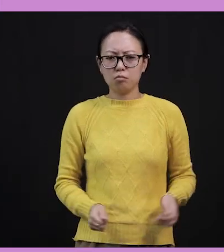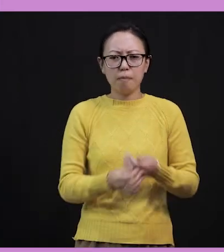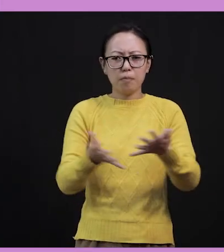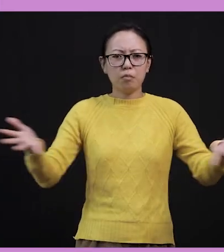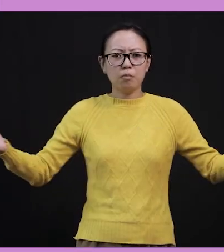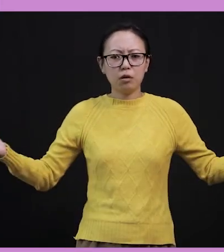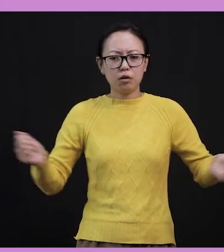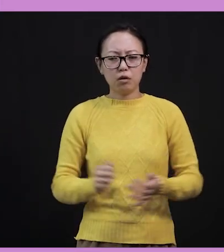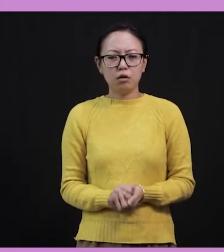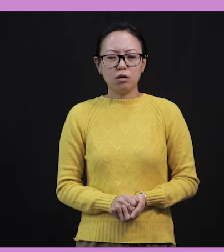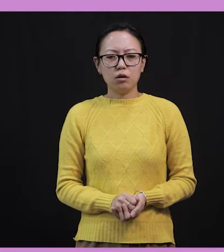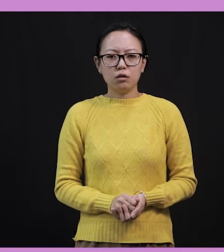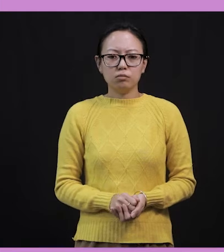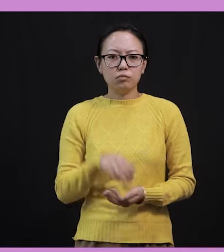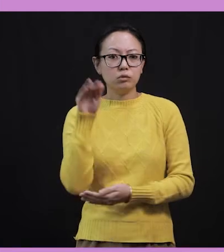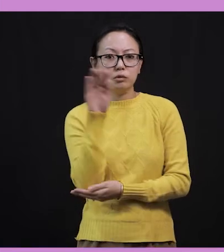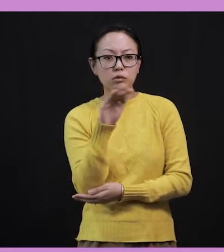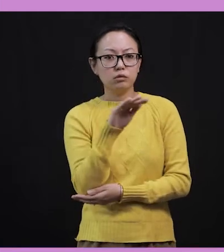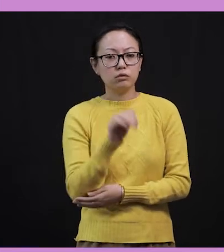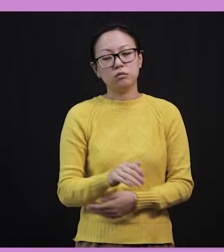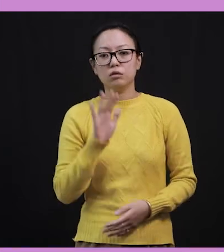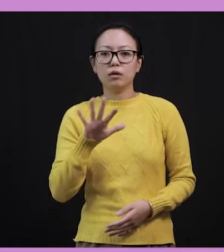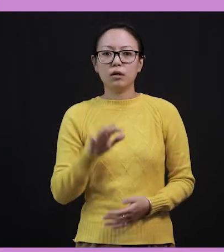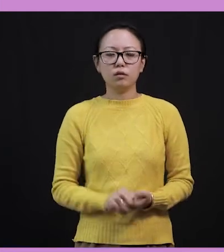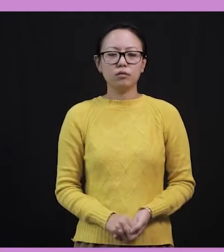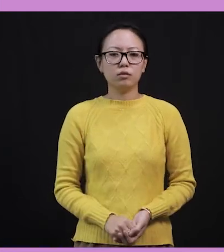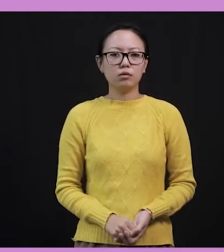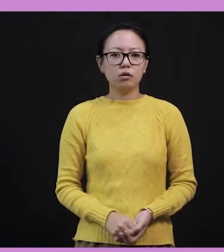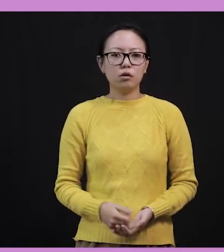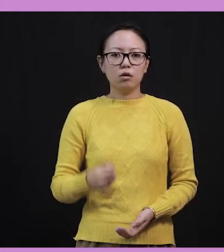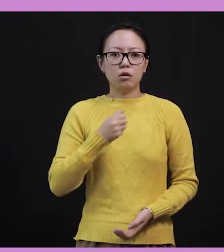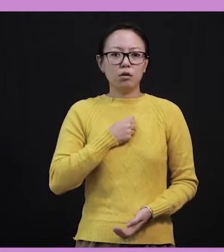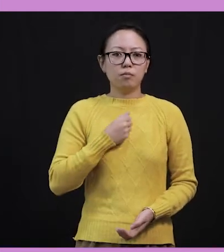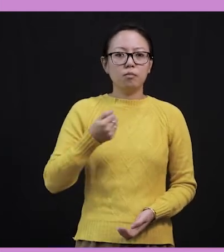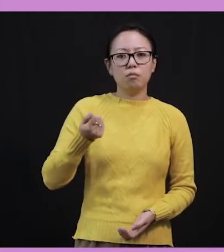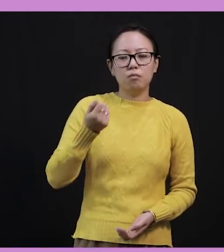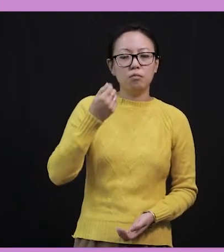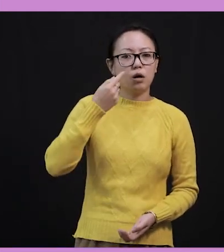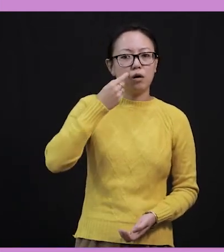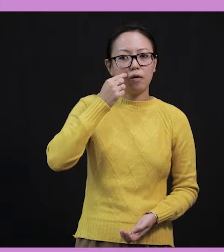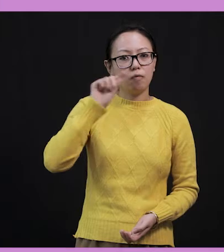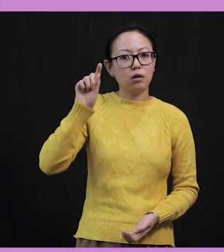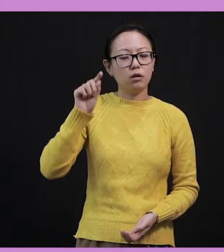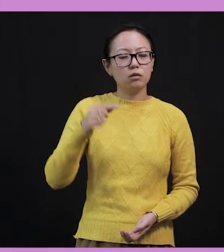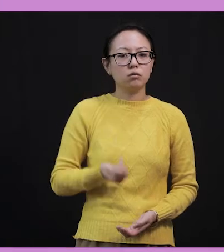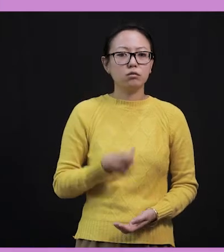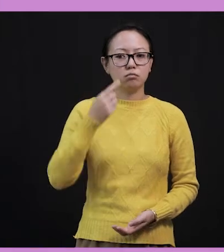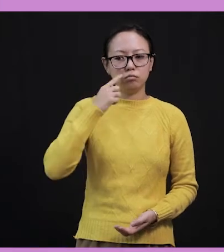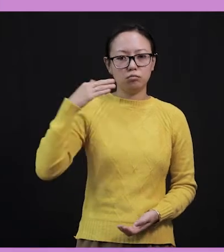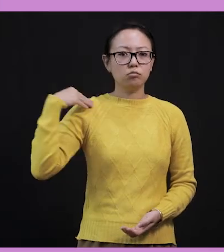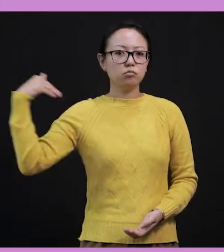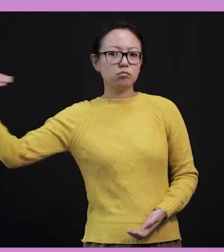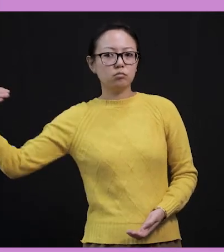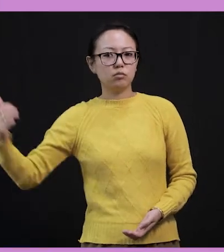monsoon came and snakes started coming out, and my dad and my brother used to kill them with the hockey stick. Not